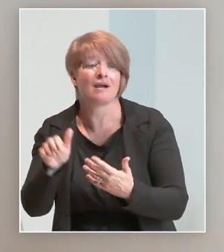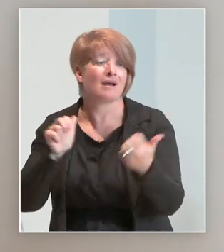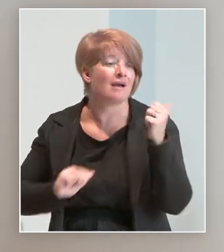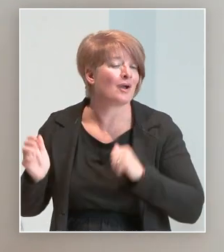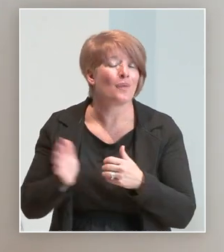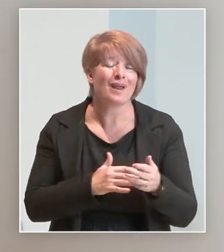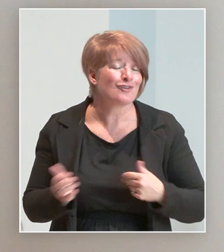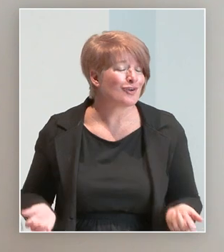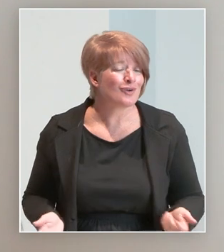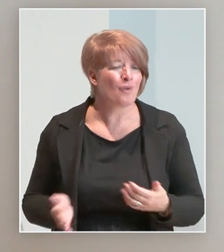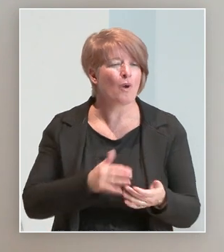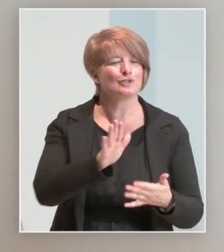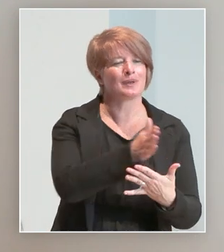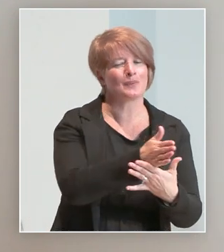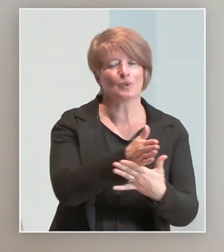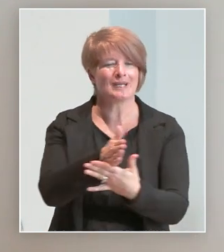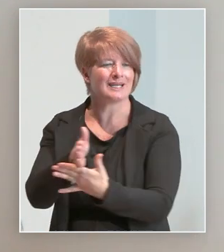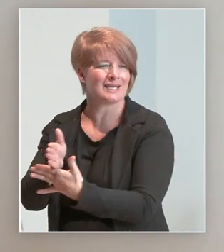What are your in-between spaces?